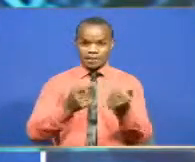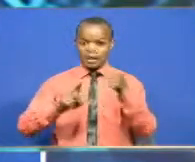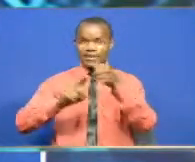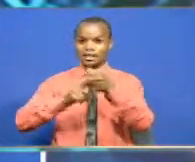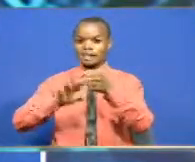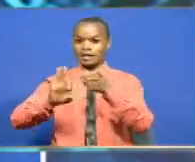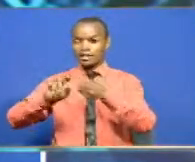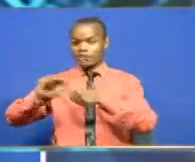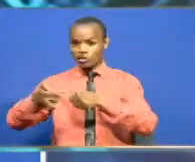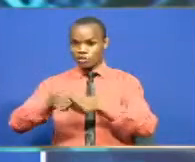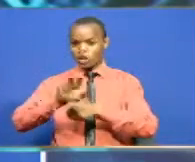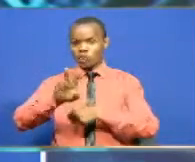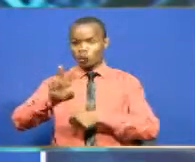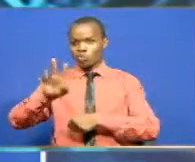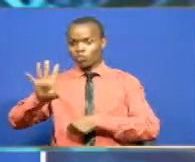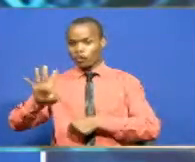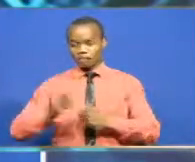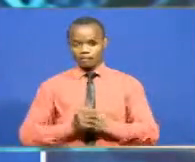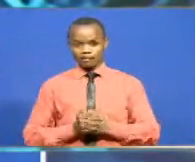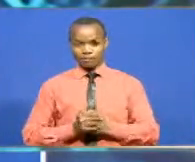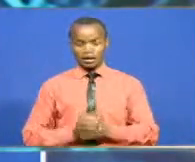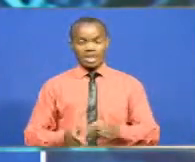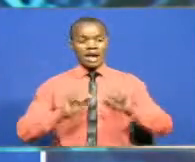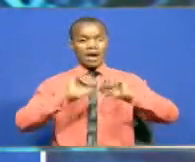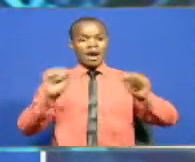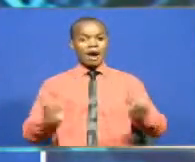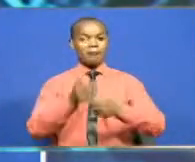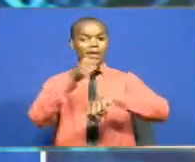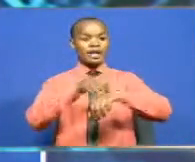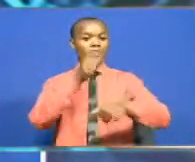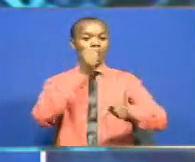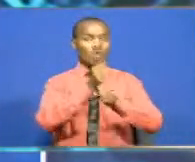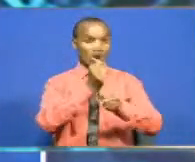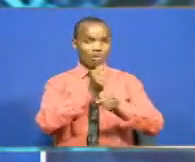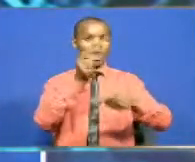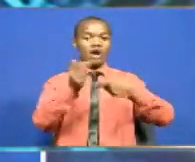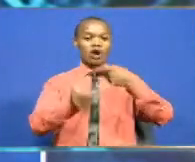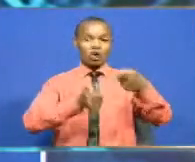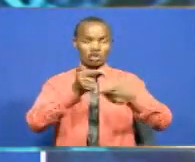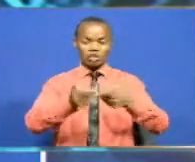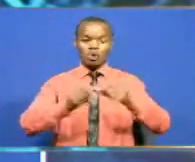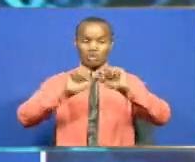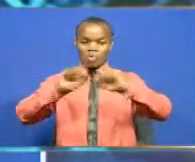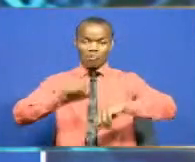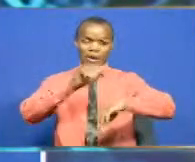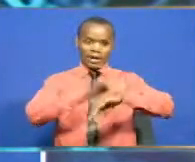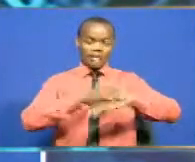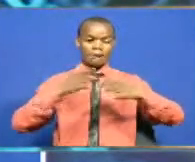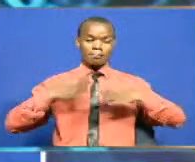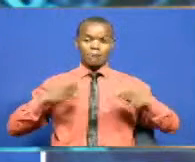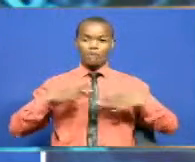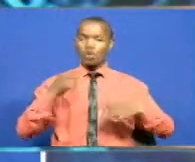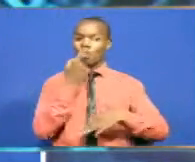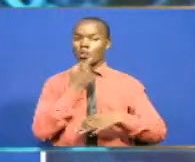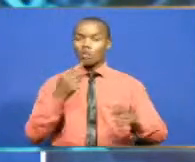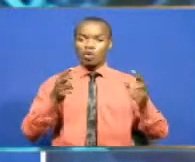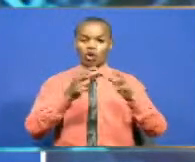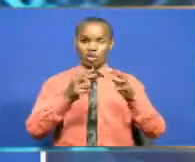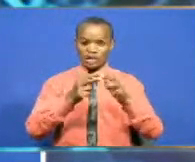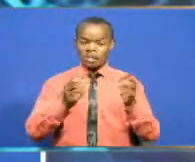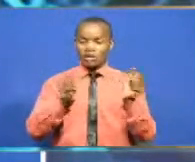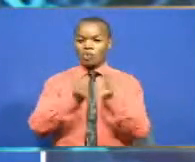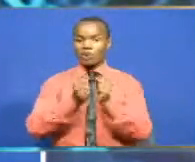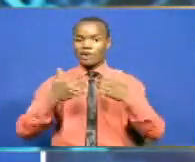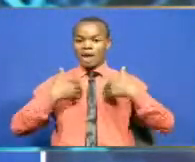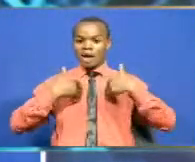63,244. The new cases coming even as frantic efforts continue in Migori to trace those who came into contact with the head worker